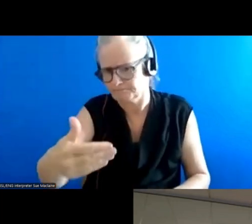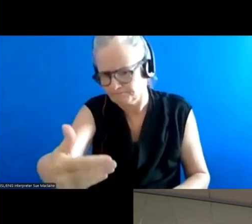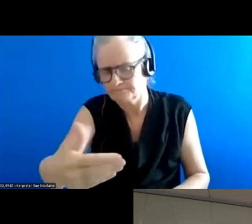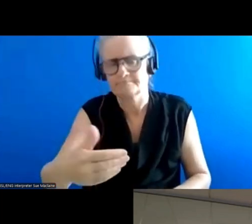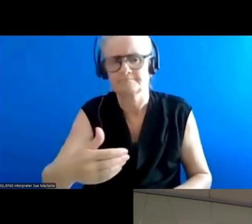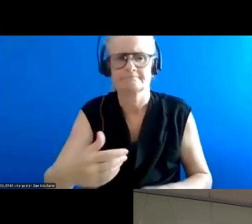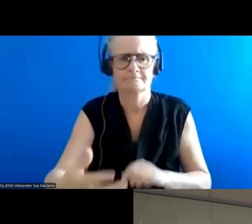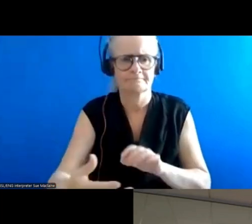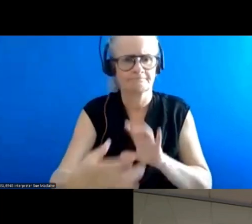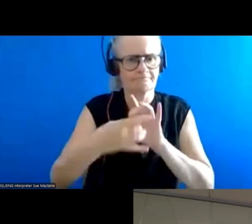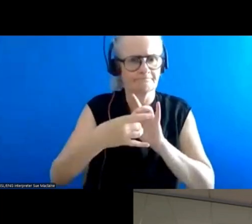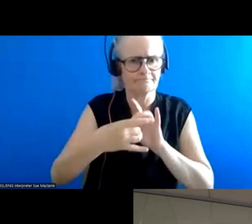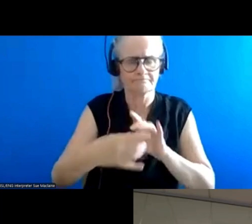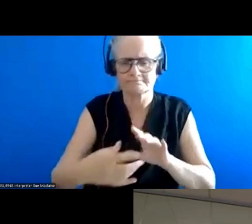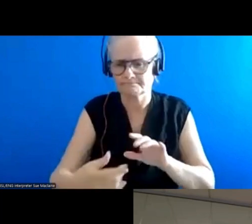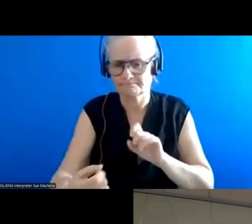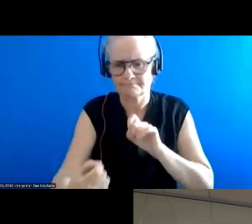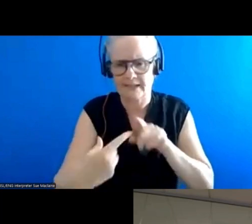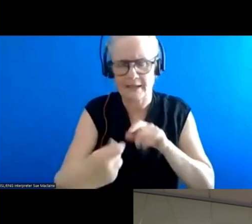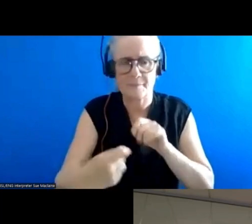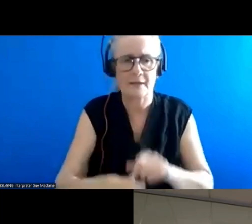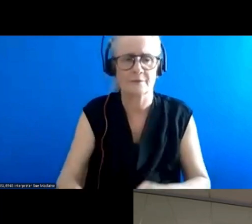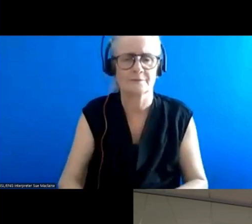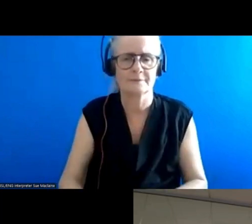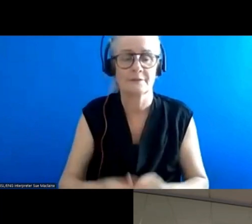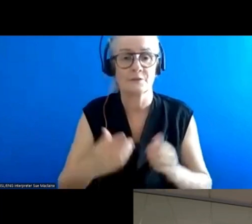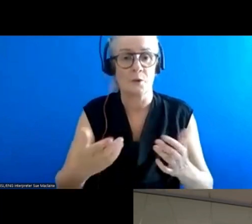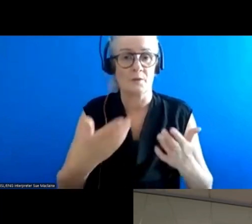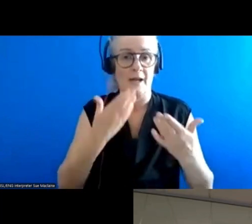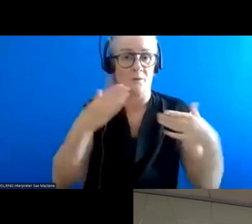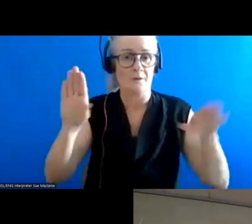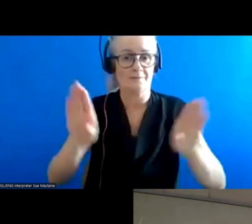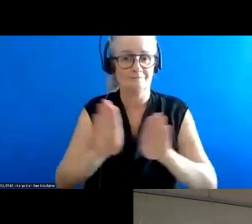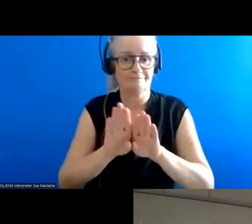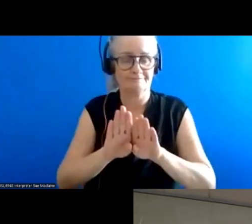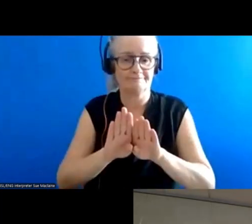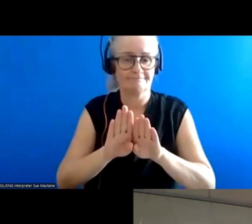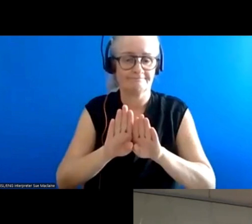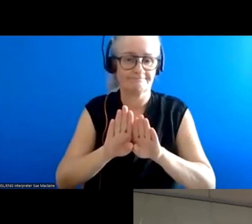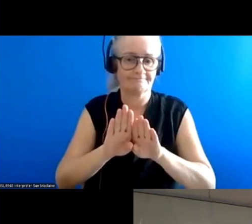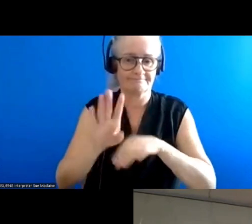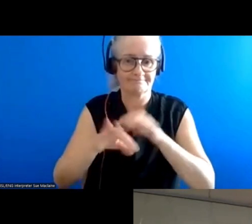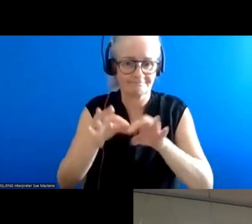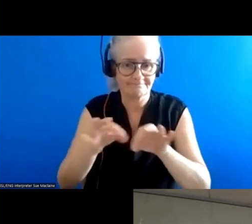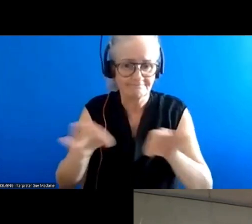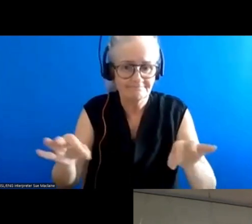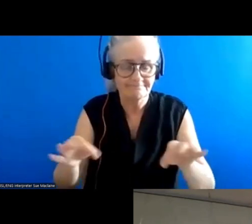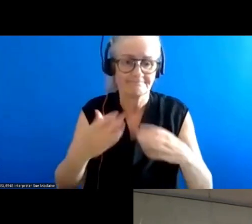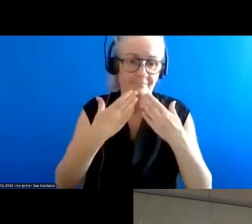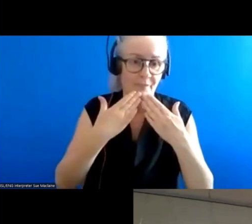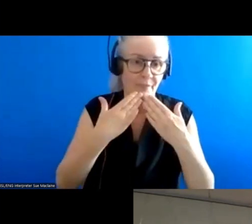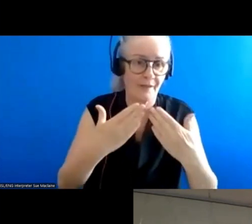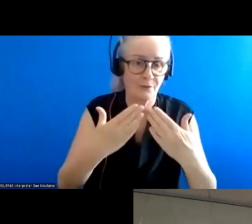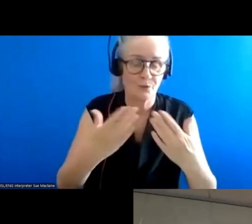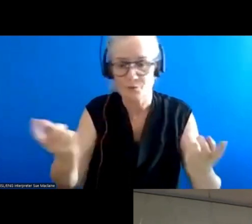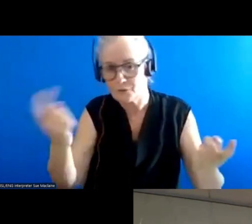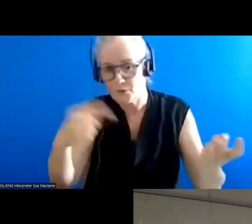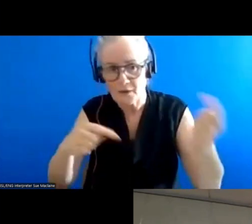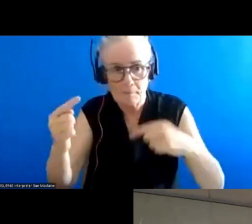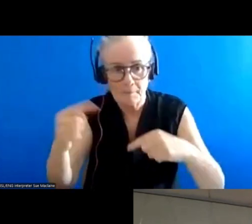So I think we'll end there and just say thank you so much for you all for coming along to our session today.